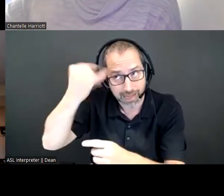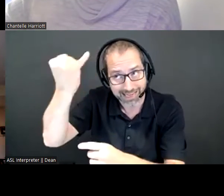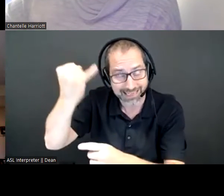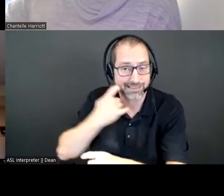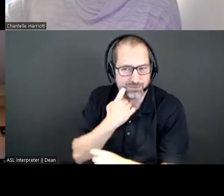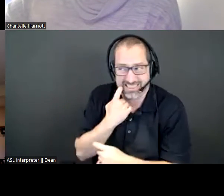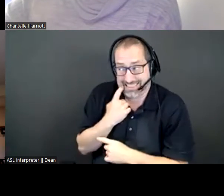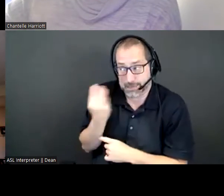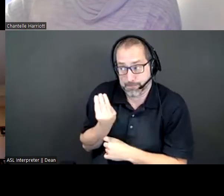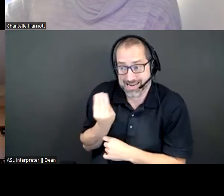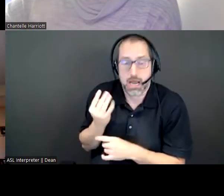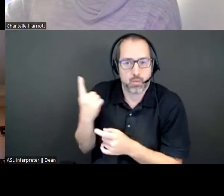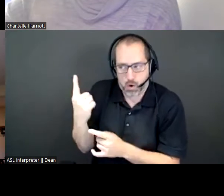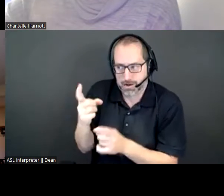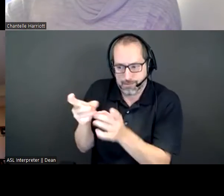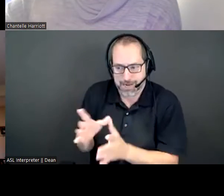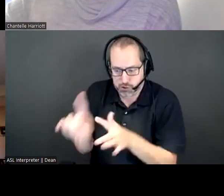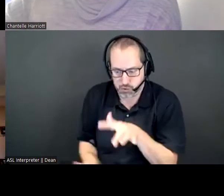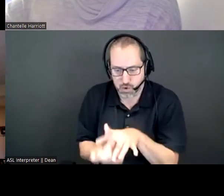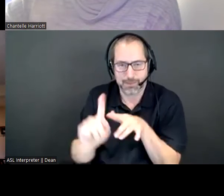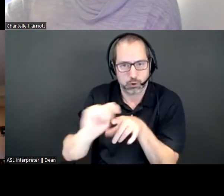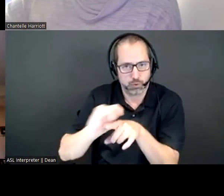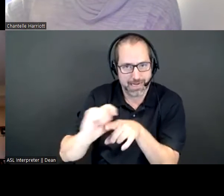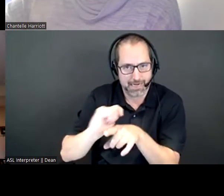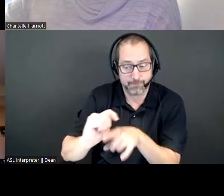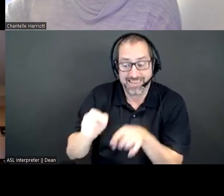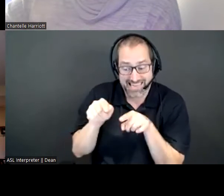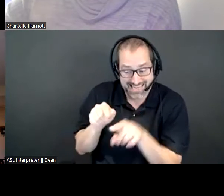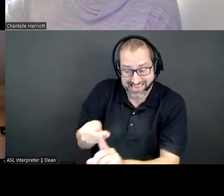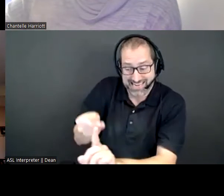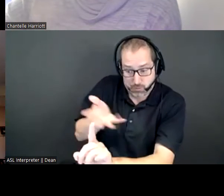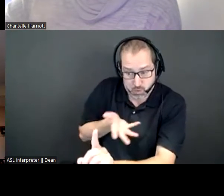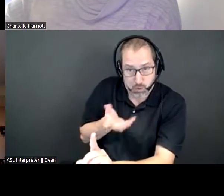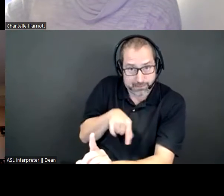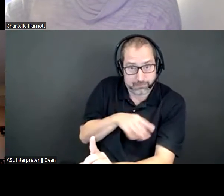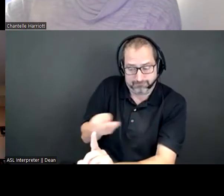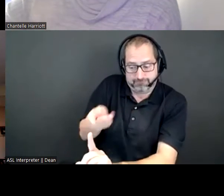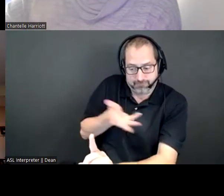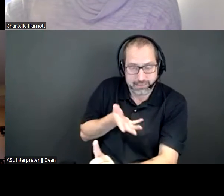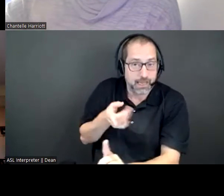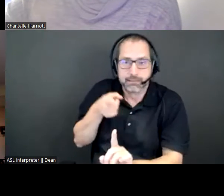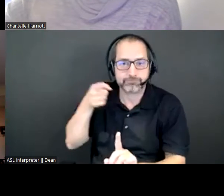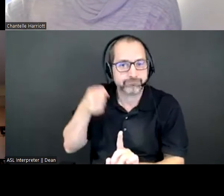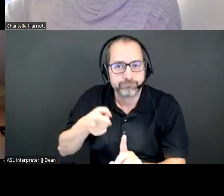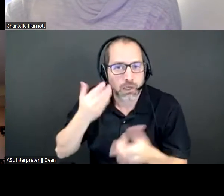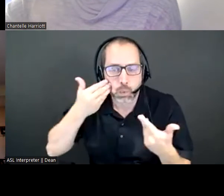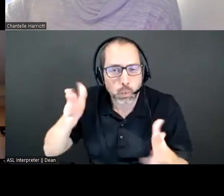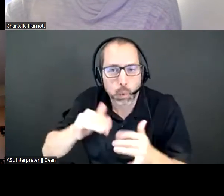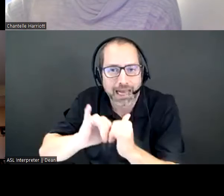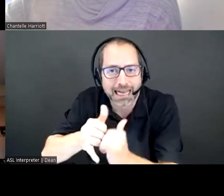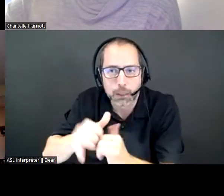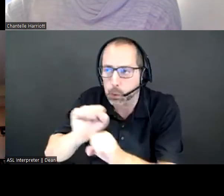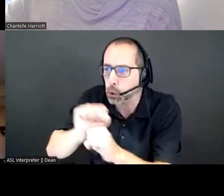was at the training session, and he said to us, he doesn't know how to deal with people who do